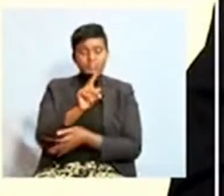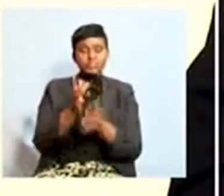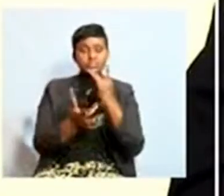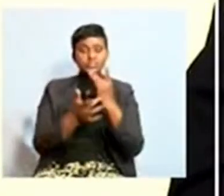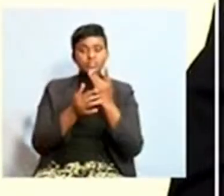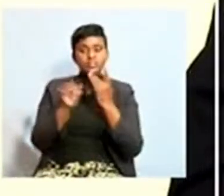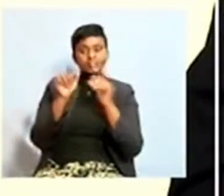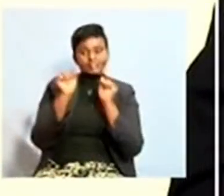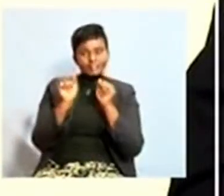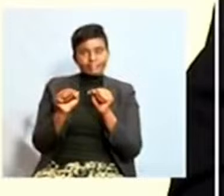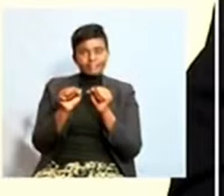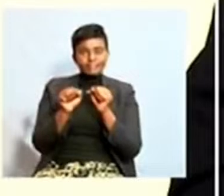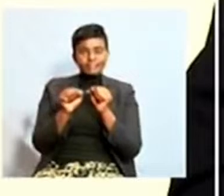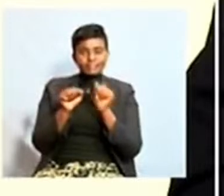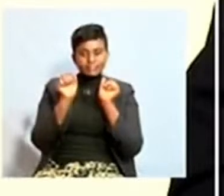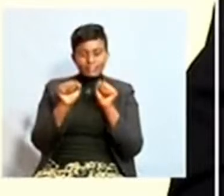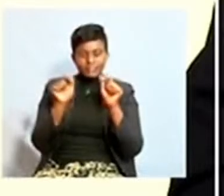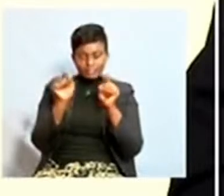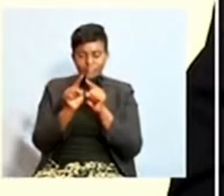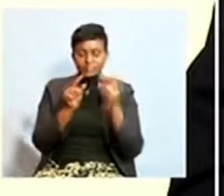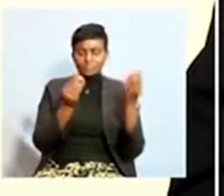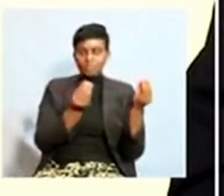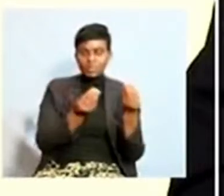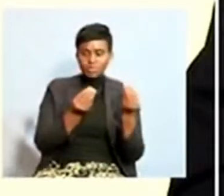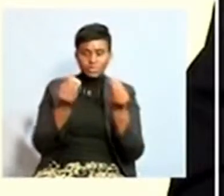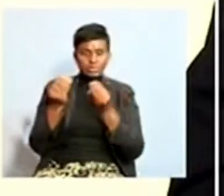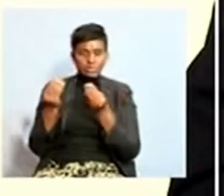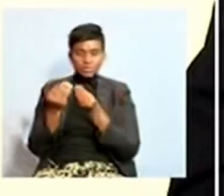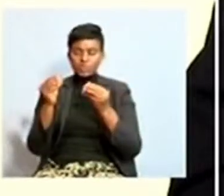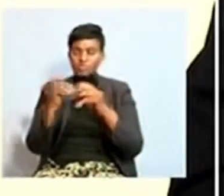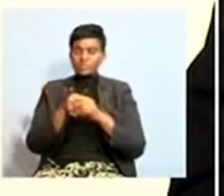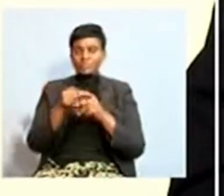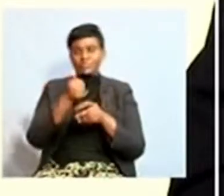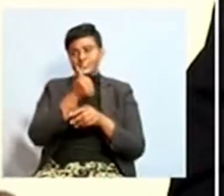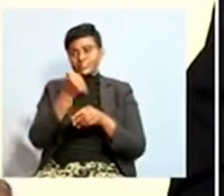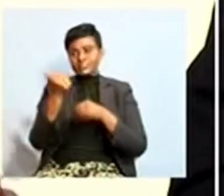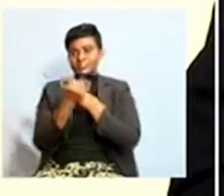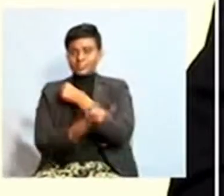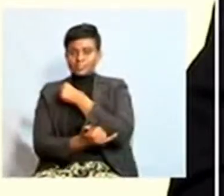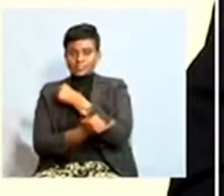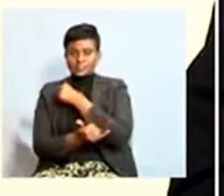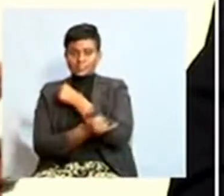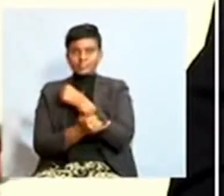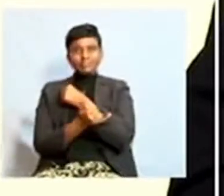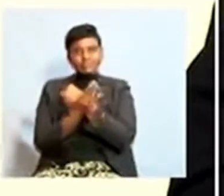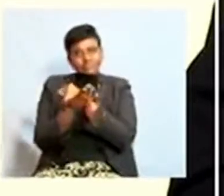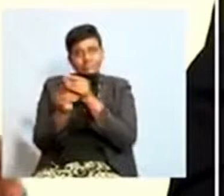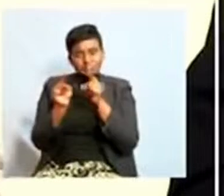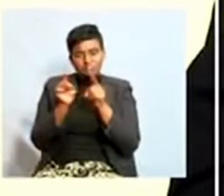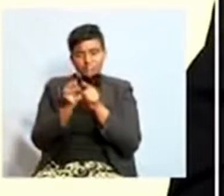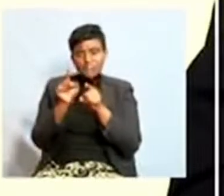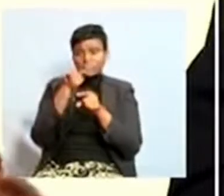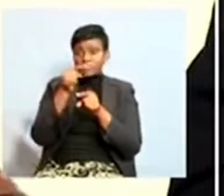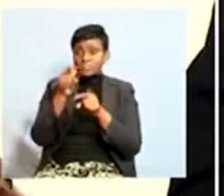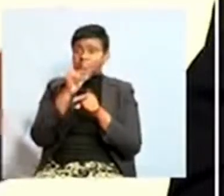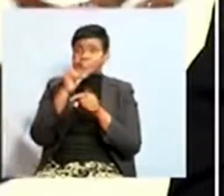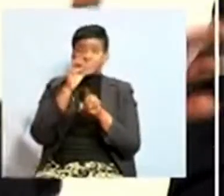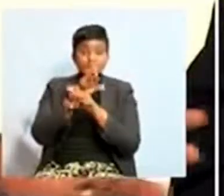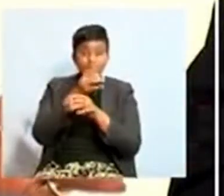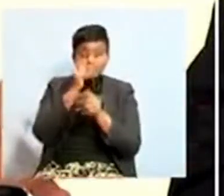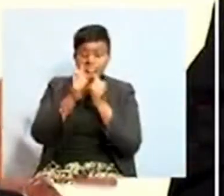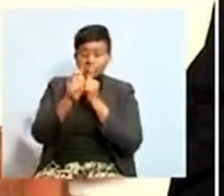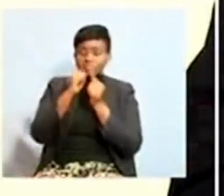that could be a constraint. In other countries, they're actually saying they're not ready because they don't have